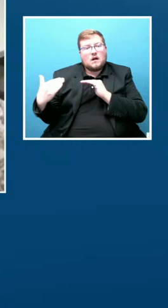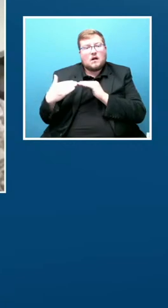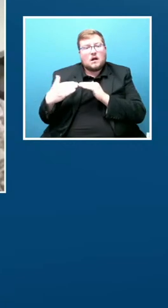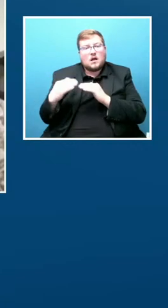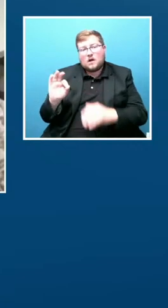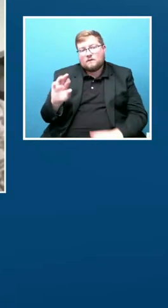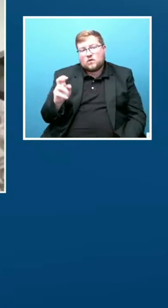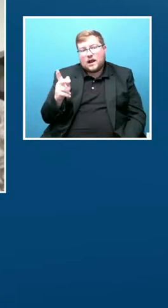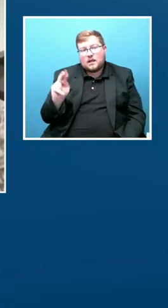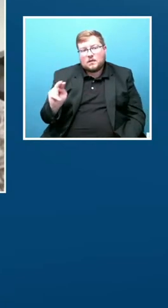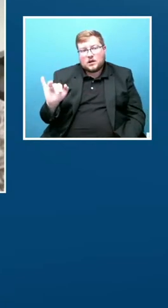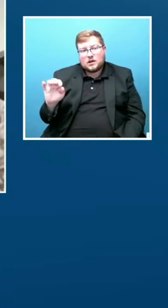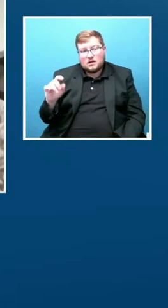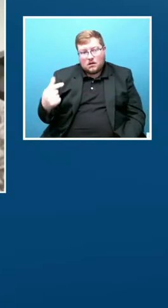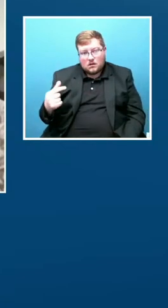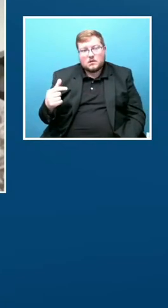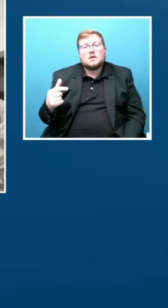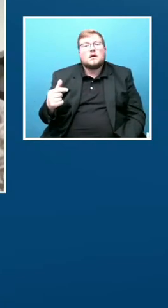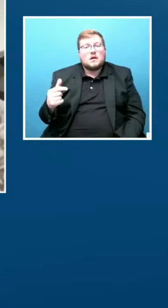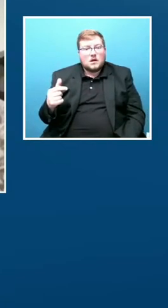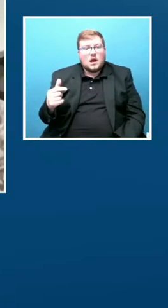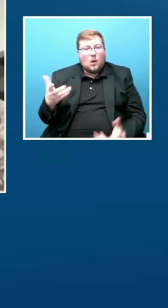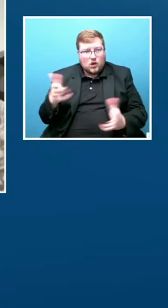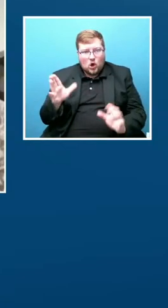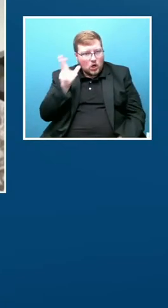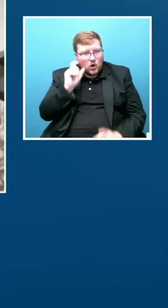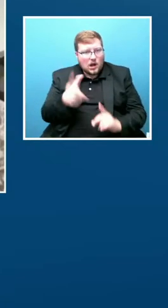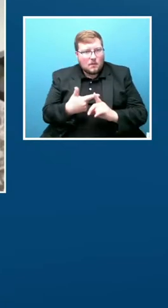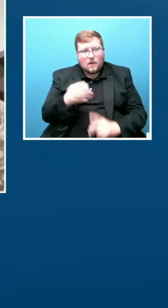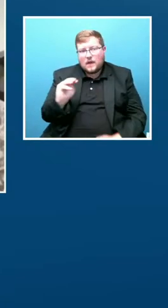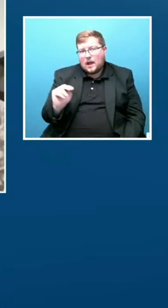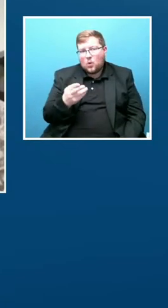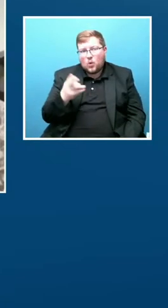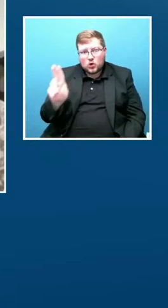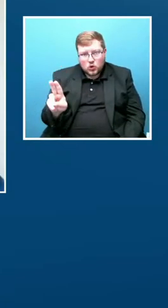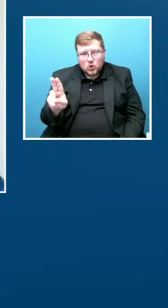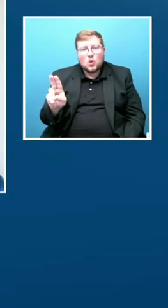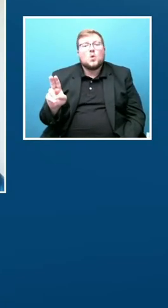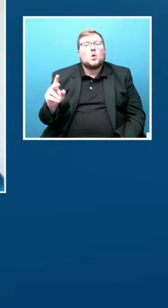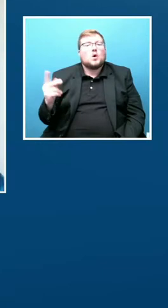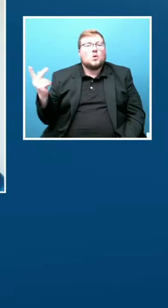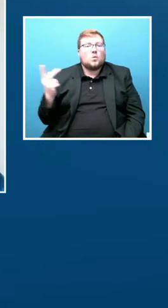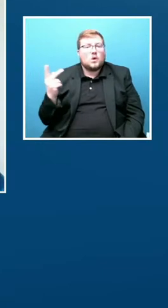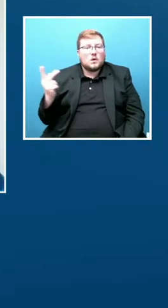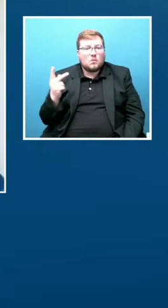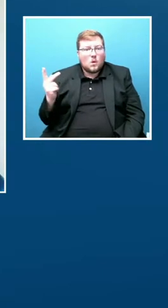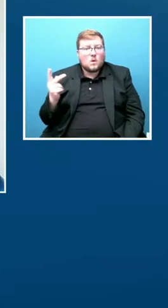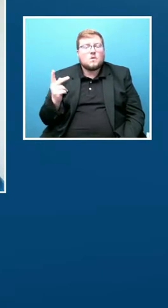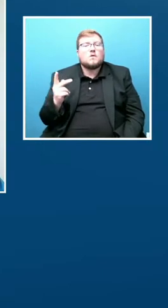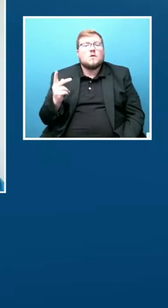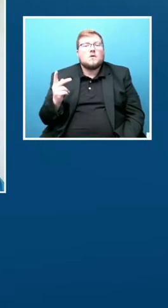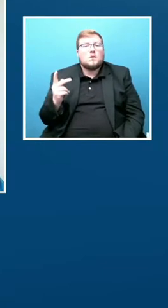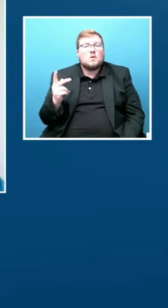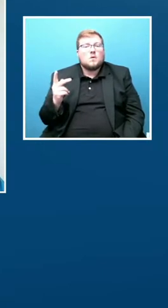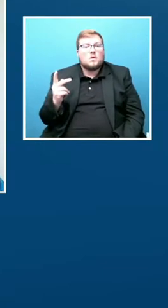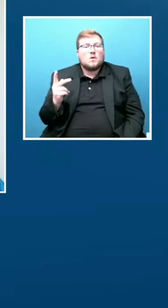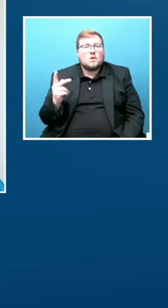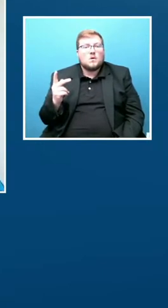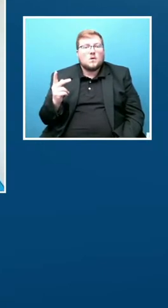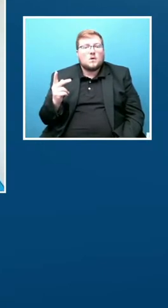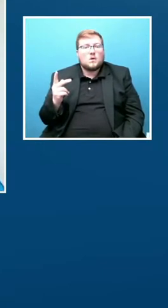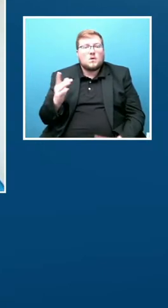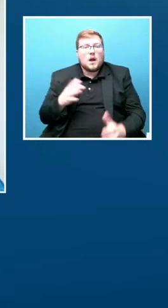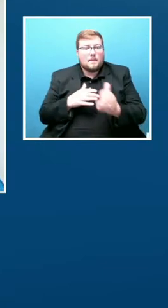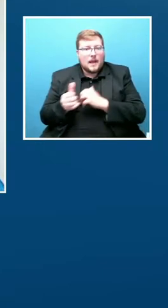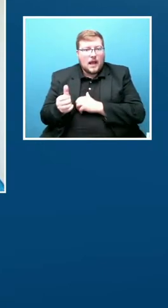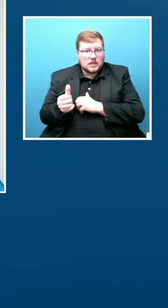as you've heard from in the MOU, we were both tasked as members of the Rules and Bylaws Committee